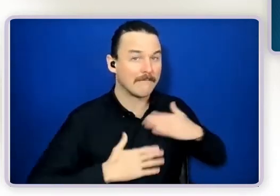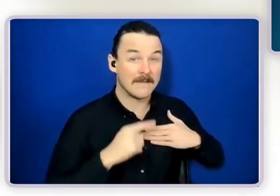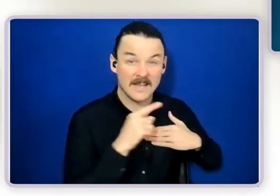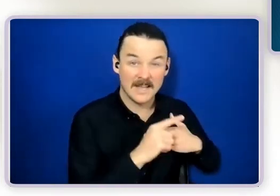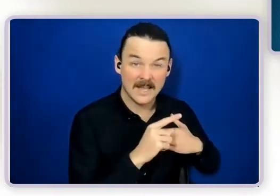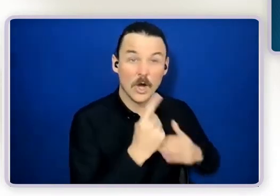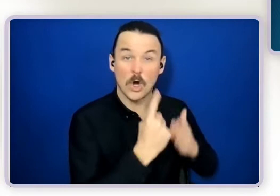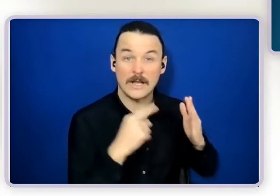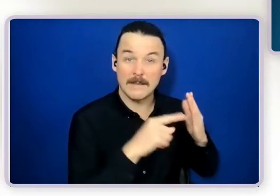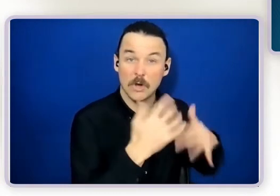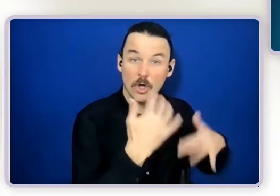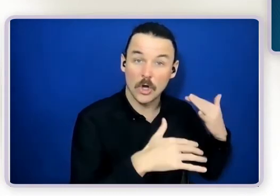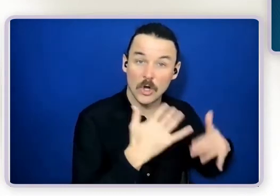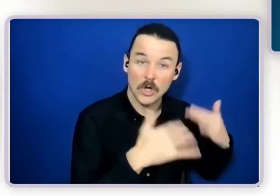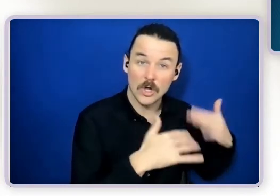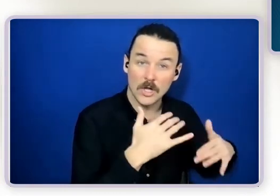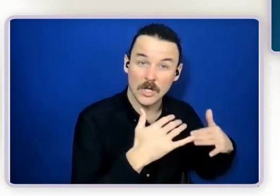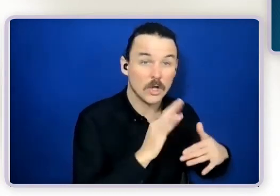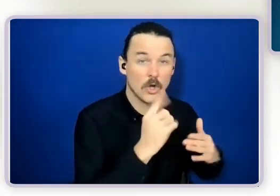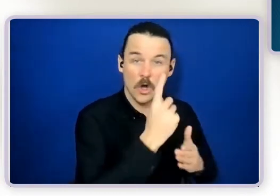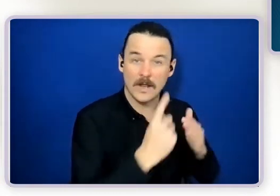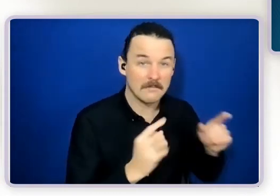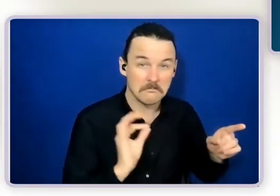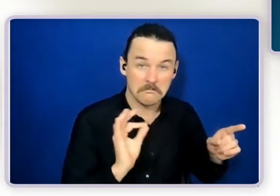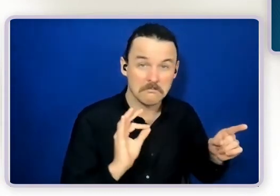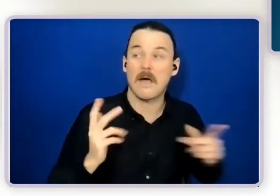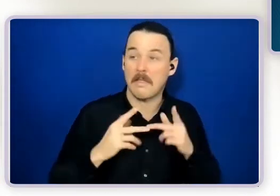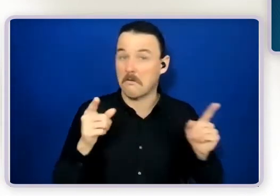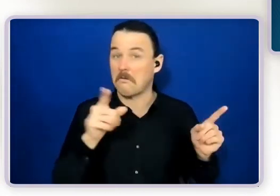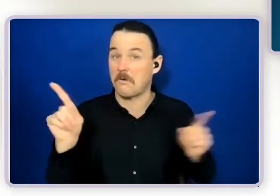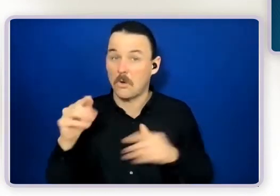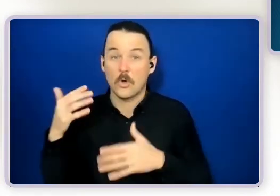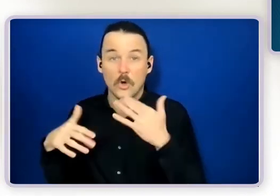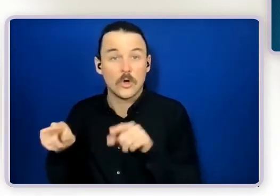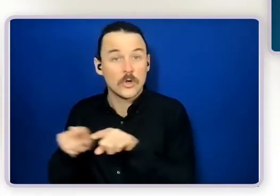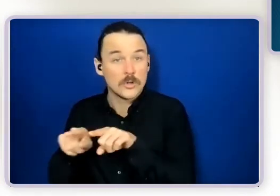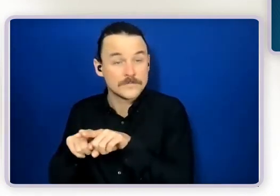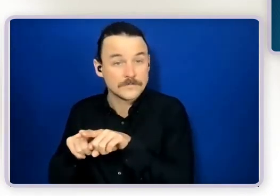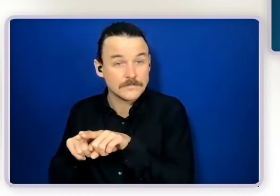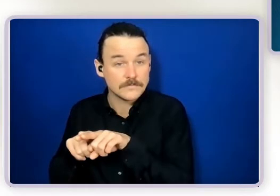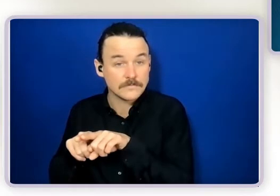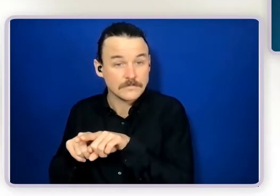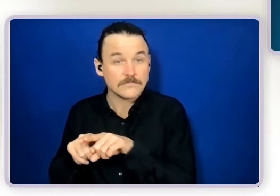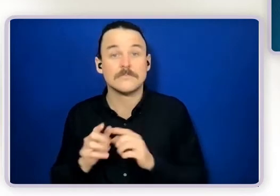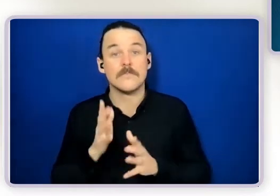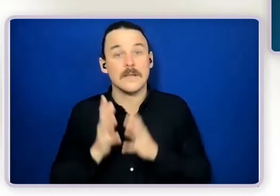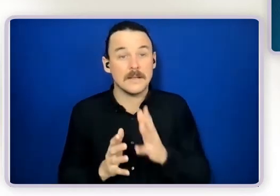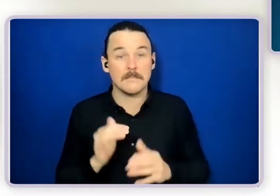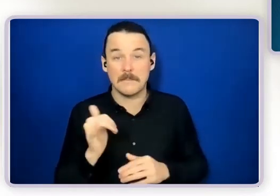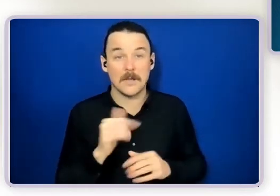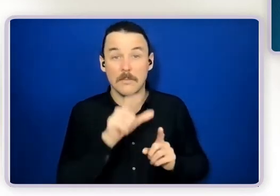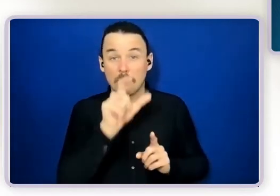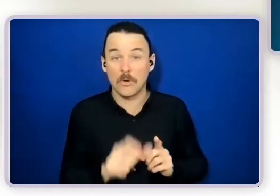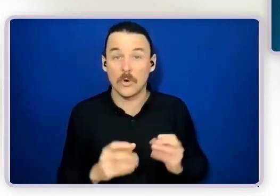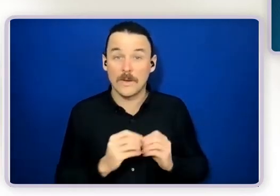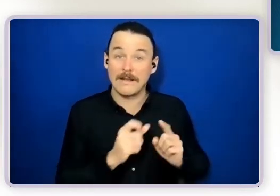be self-injurious behaviours. So a person with a disability might, when they get distressed, smack